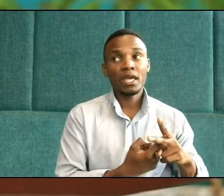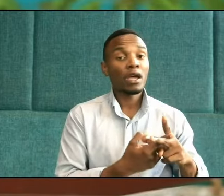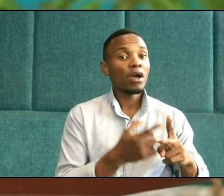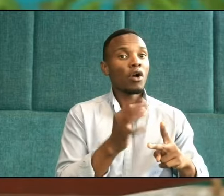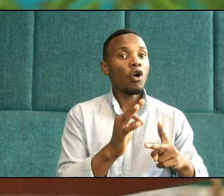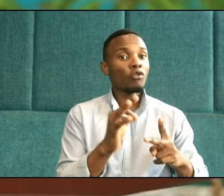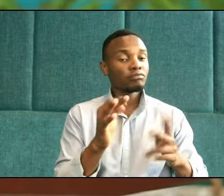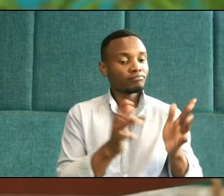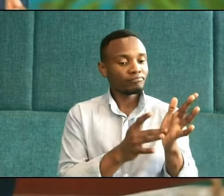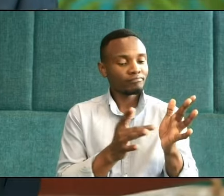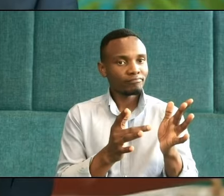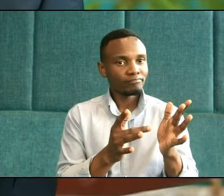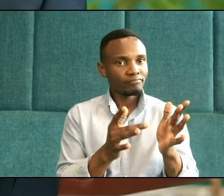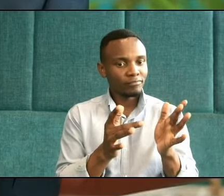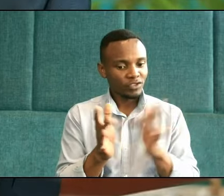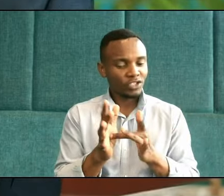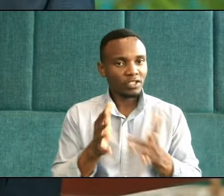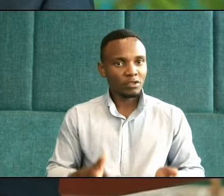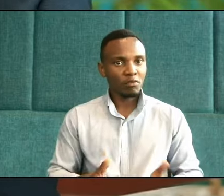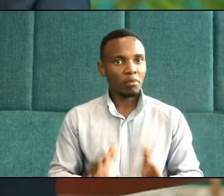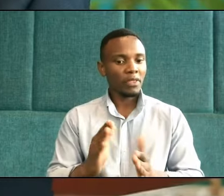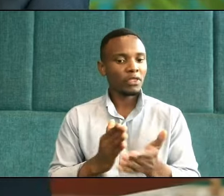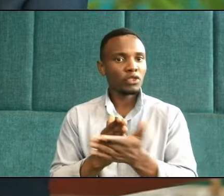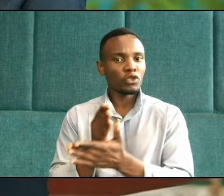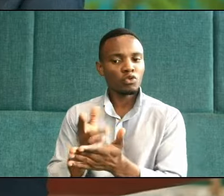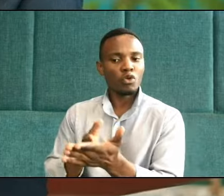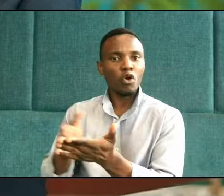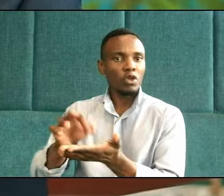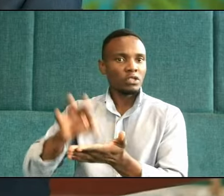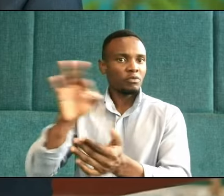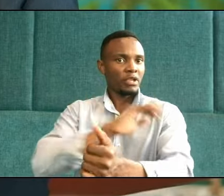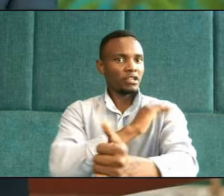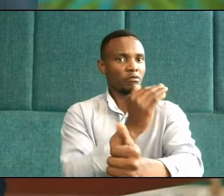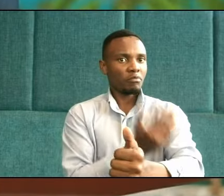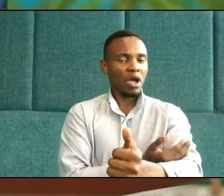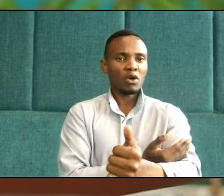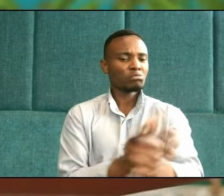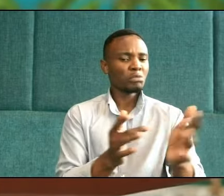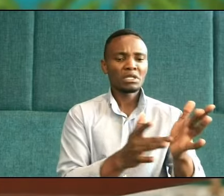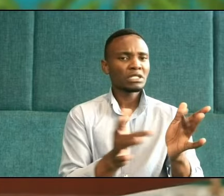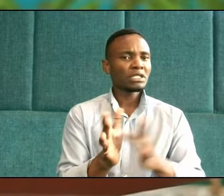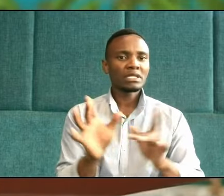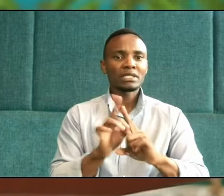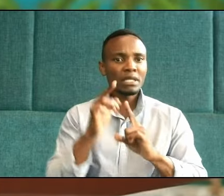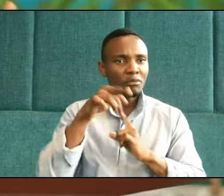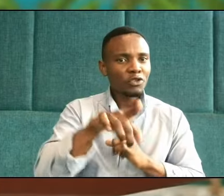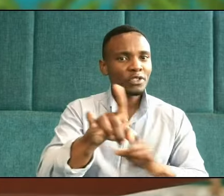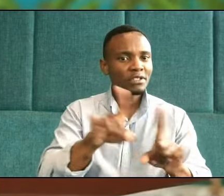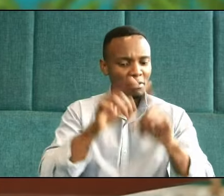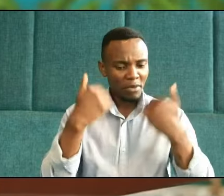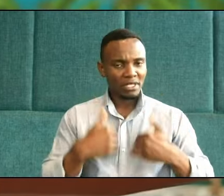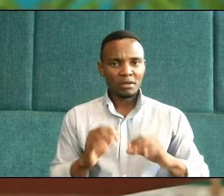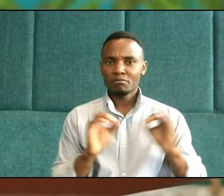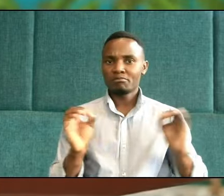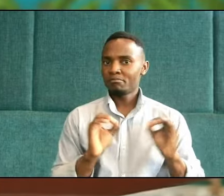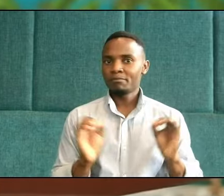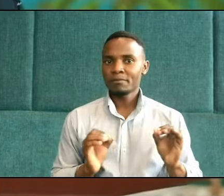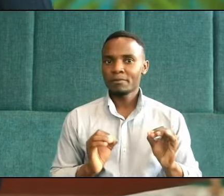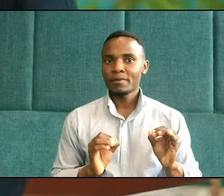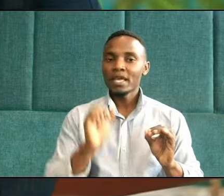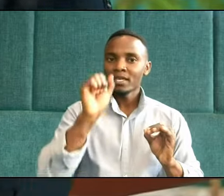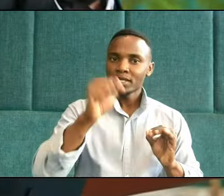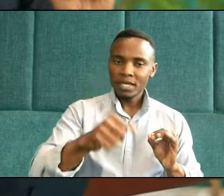birth, through the power of the Holy Spirit, he was not like you and me. Although we all know he